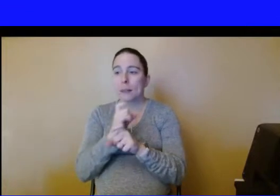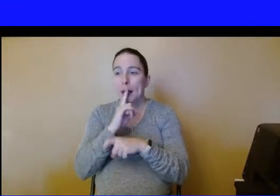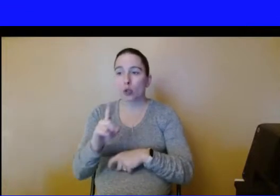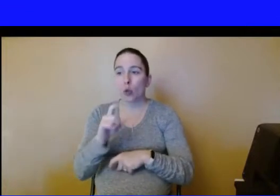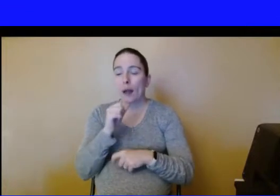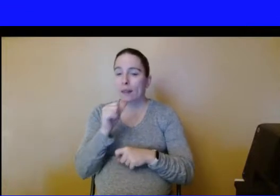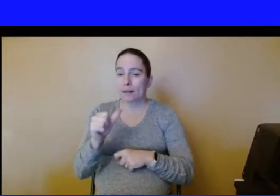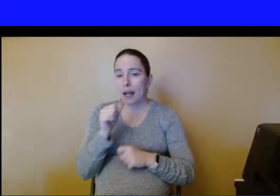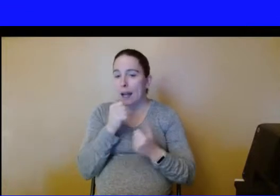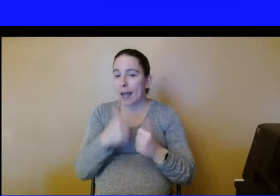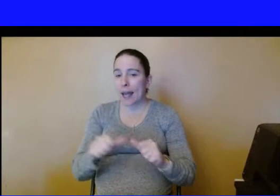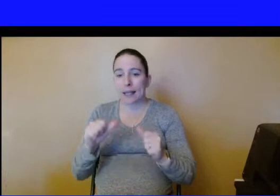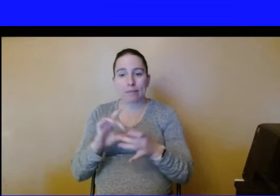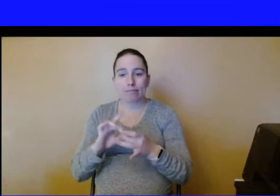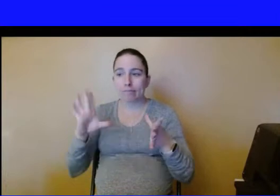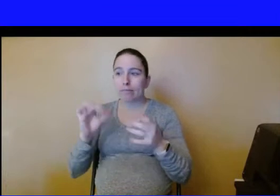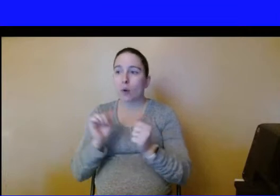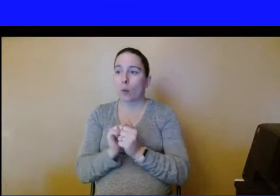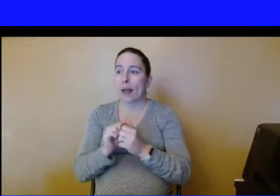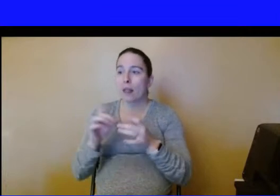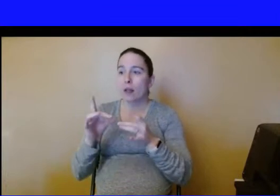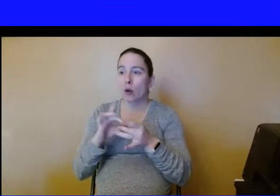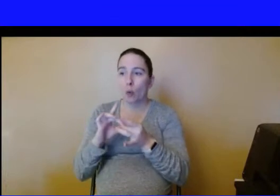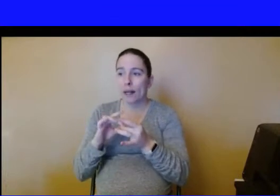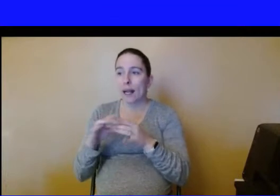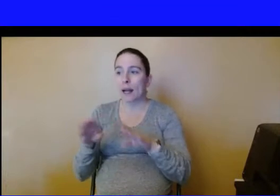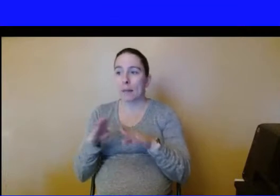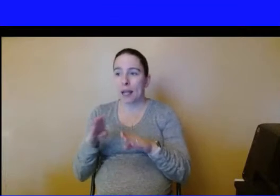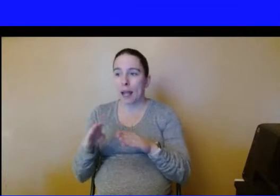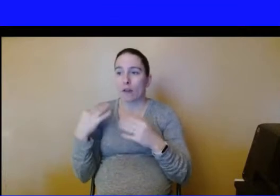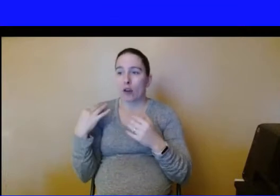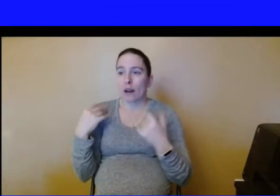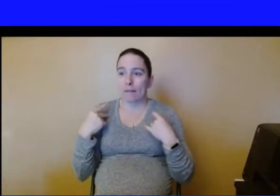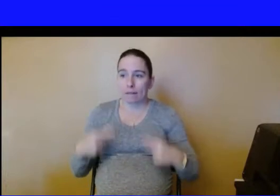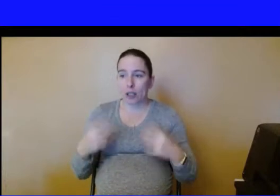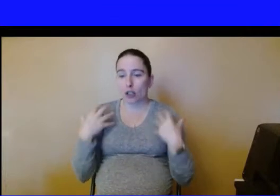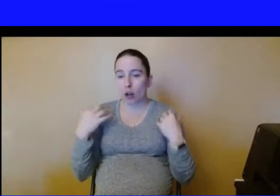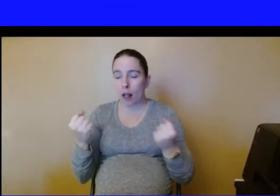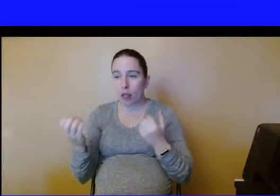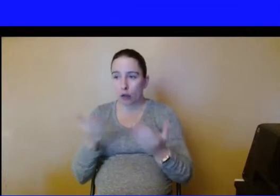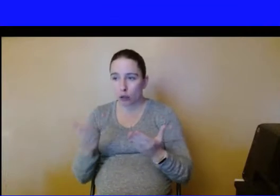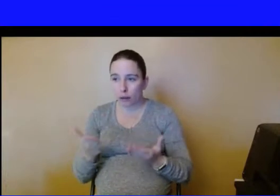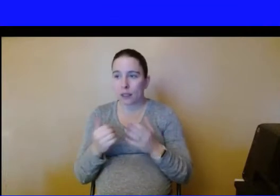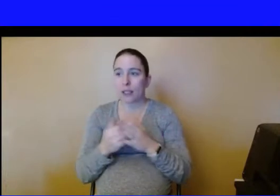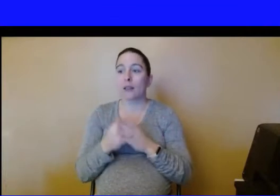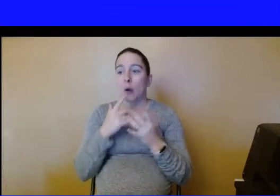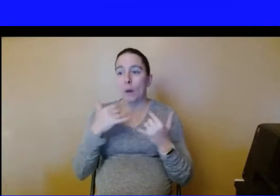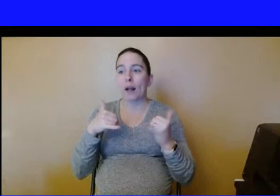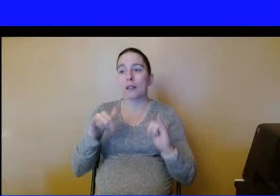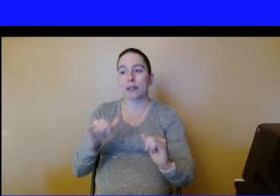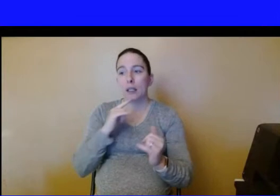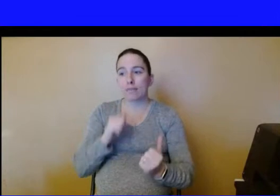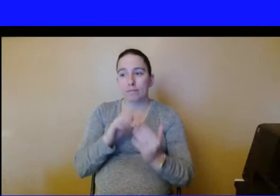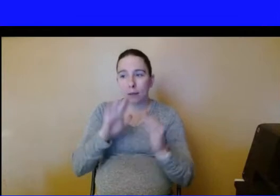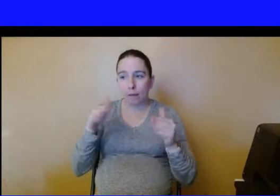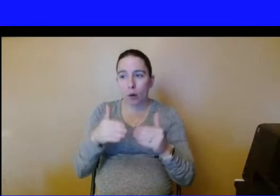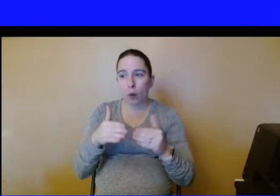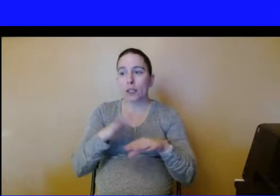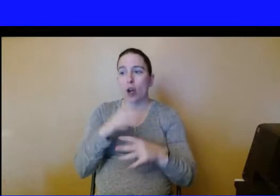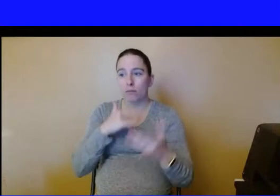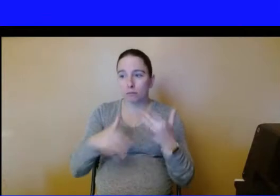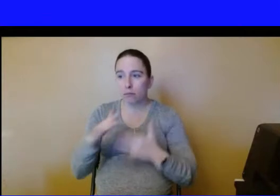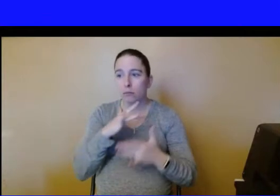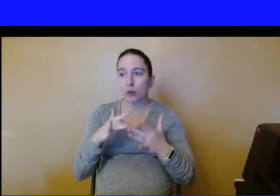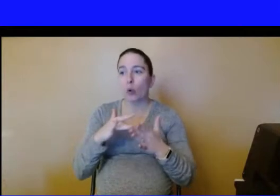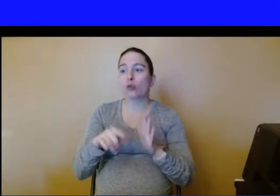the individual's community needs and have the capacity to respond rapidly to crisis. The Pathway Home program